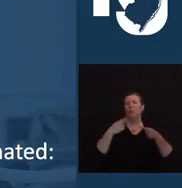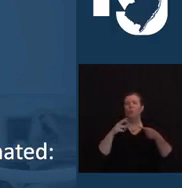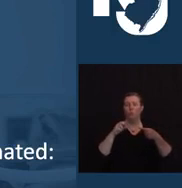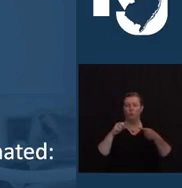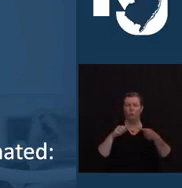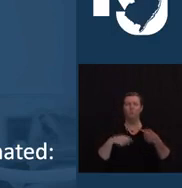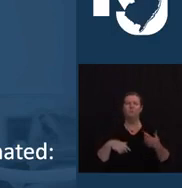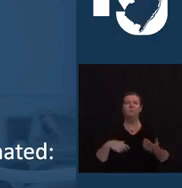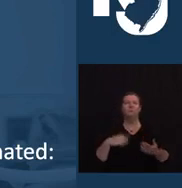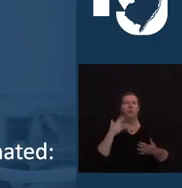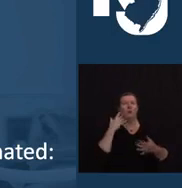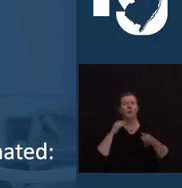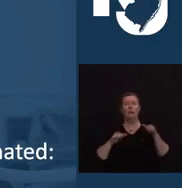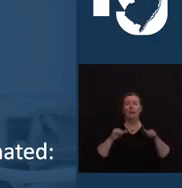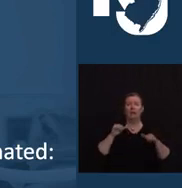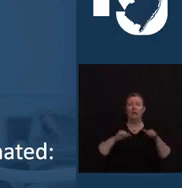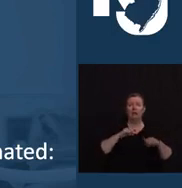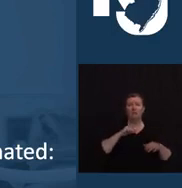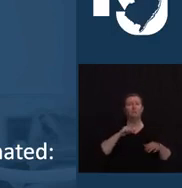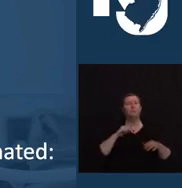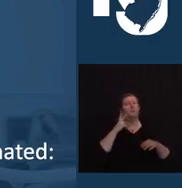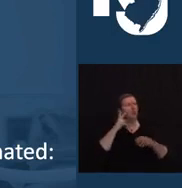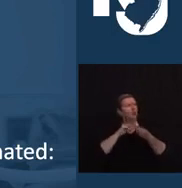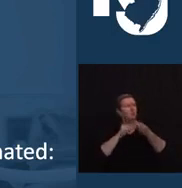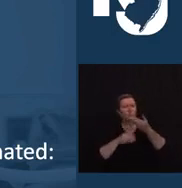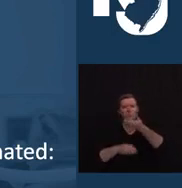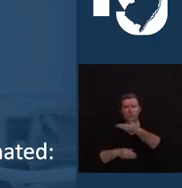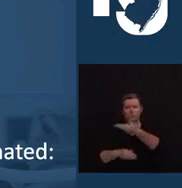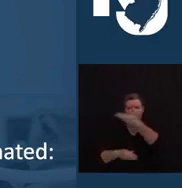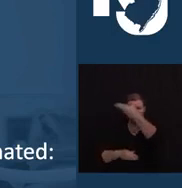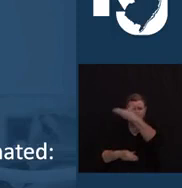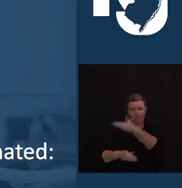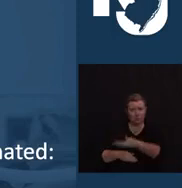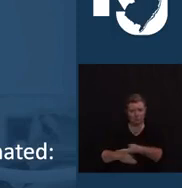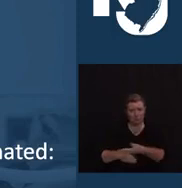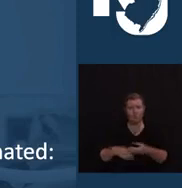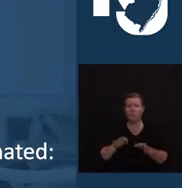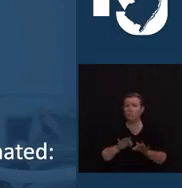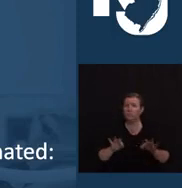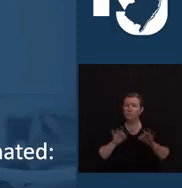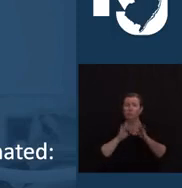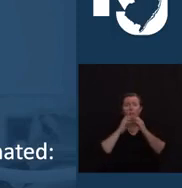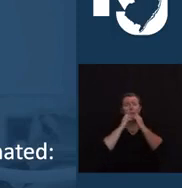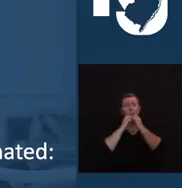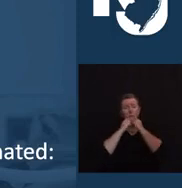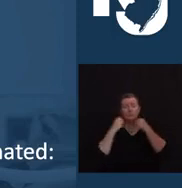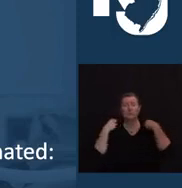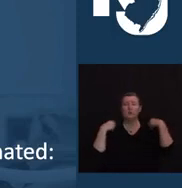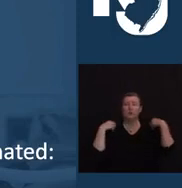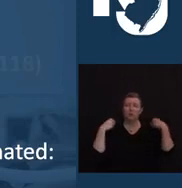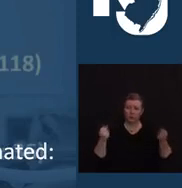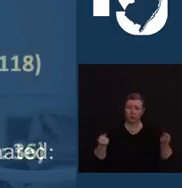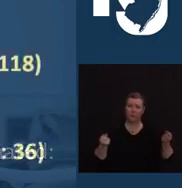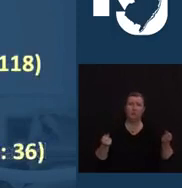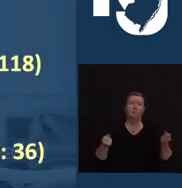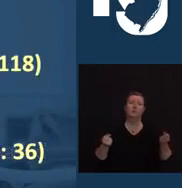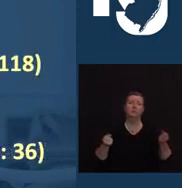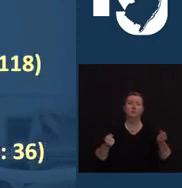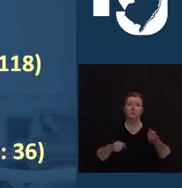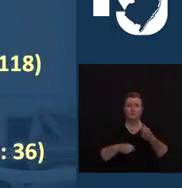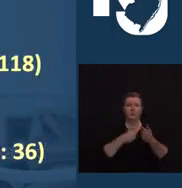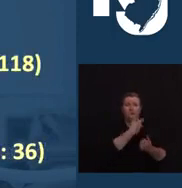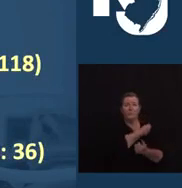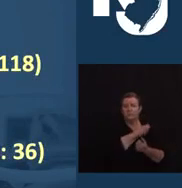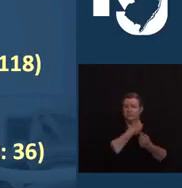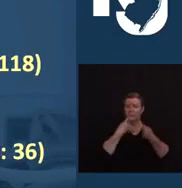numbers. There is no reason to leave your health and the health of your family to mere chance. The vaccines work. And when we look